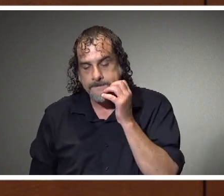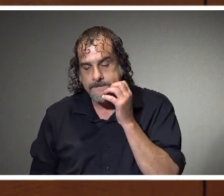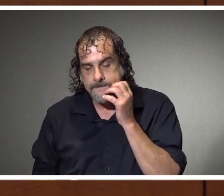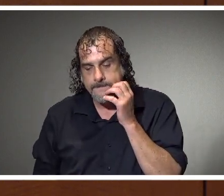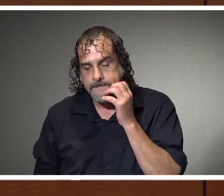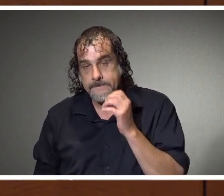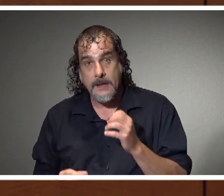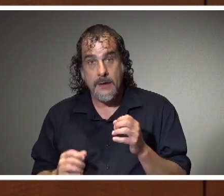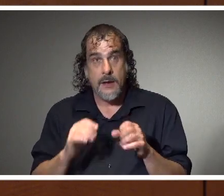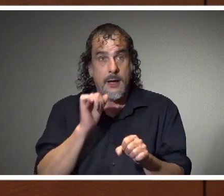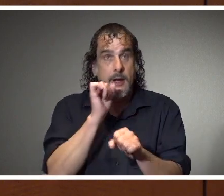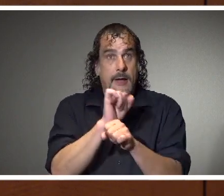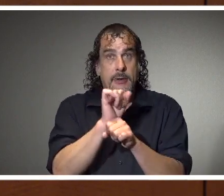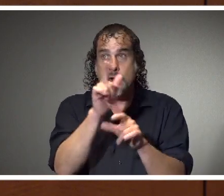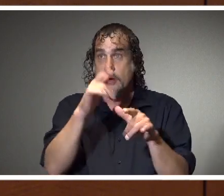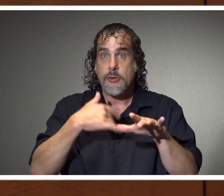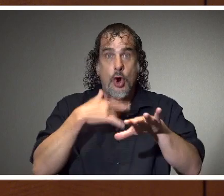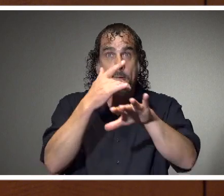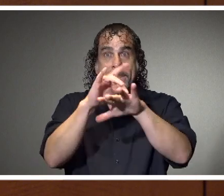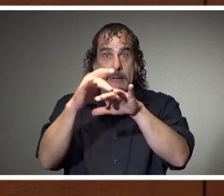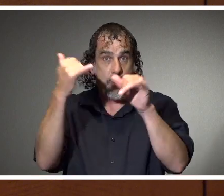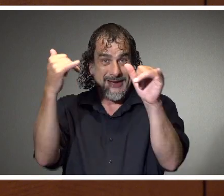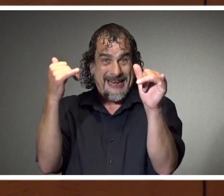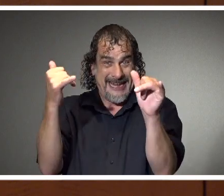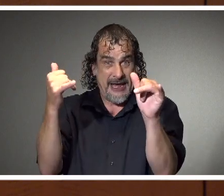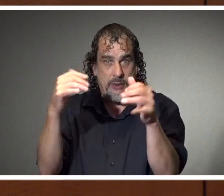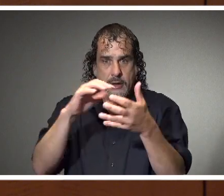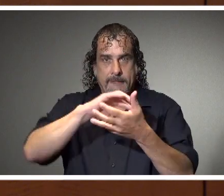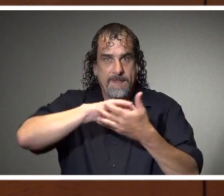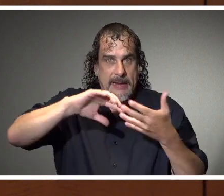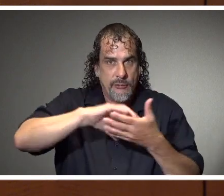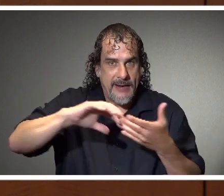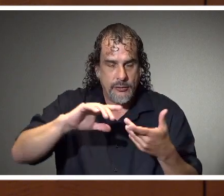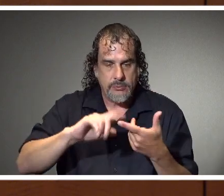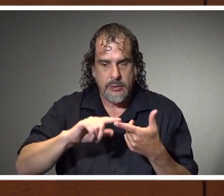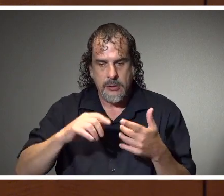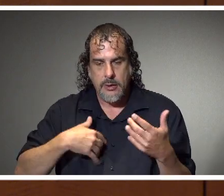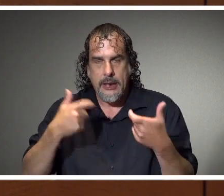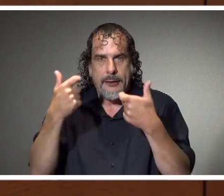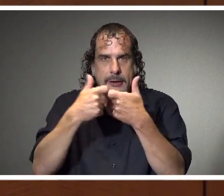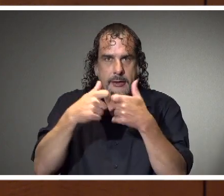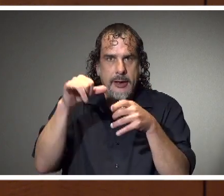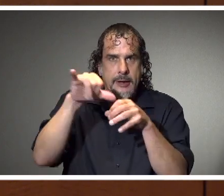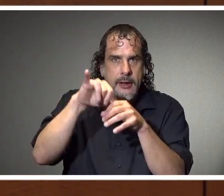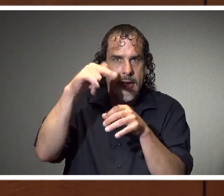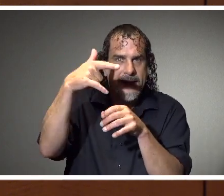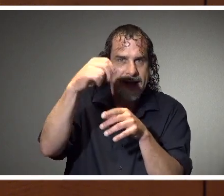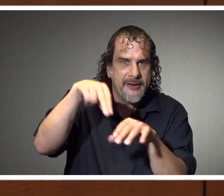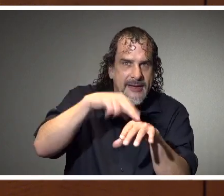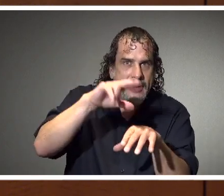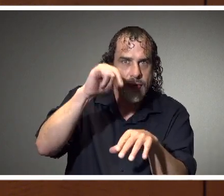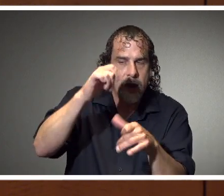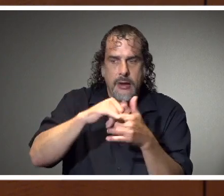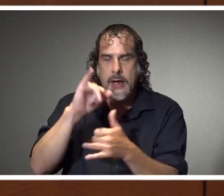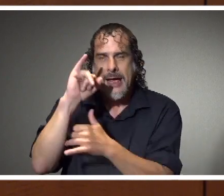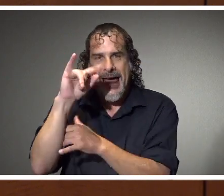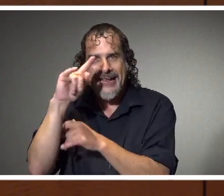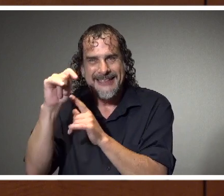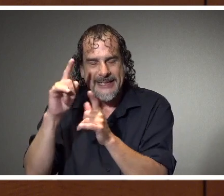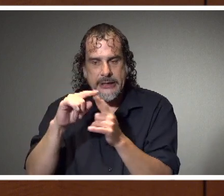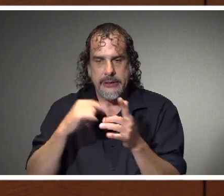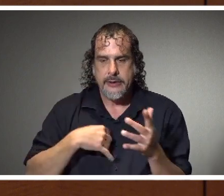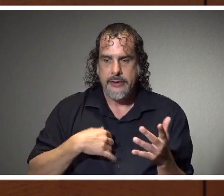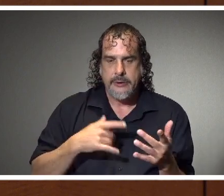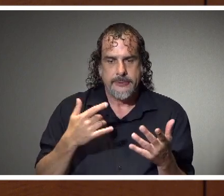number of jobs available right now in our state, in manufacturing, in energy, in healthcare, in IT, in communications, in